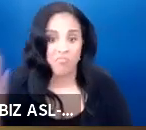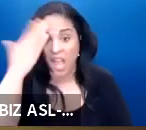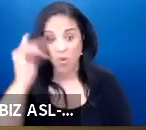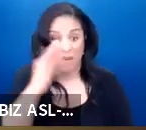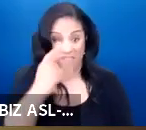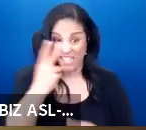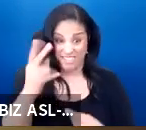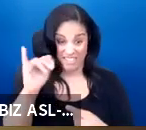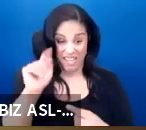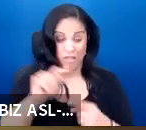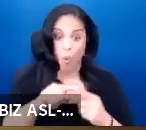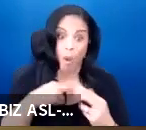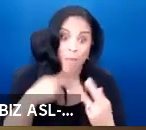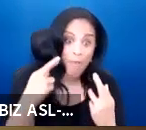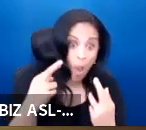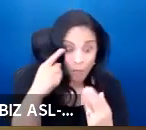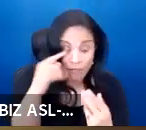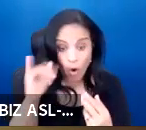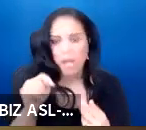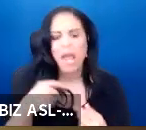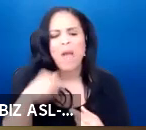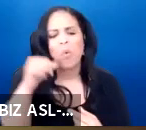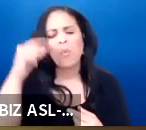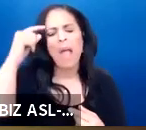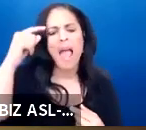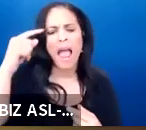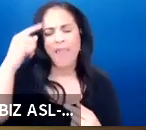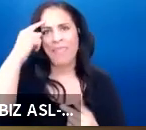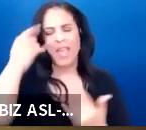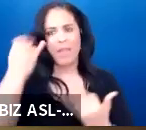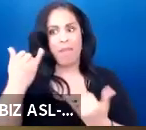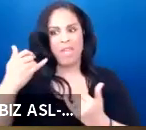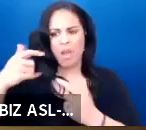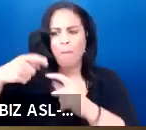think a pause is not a bad thing. That taking a moment to,